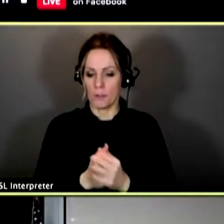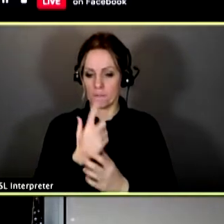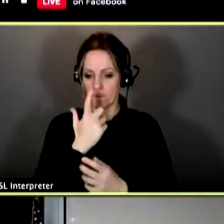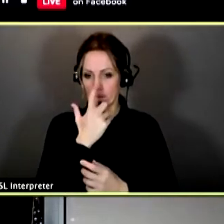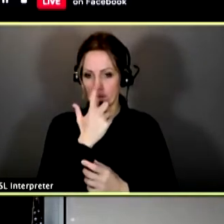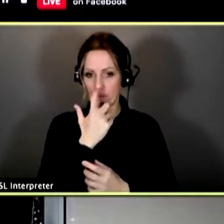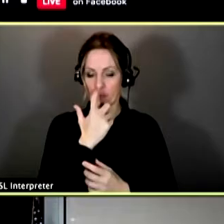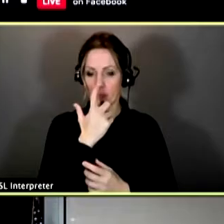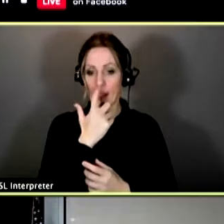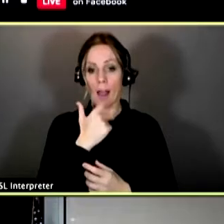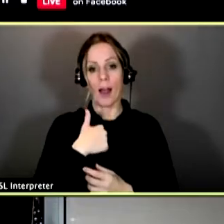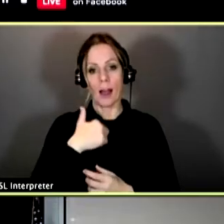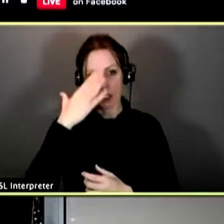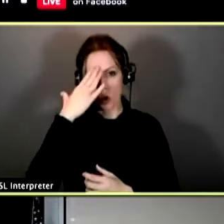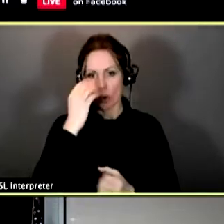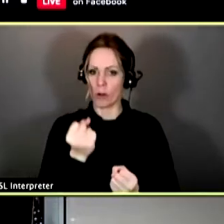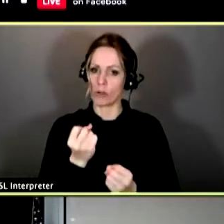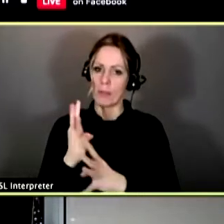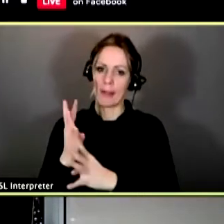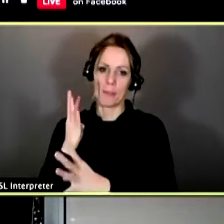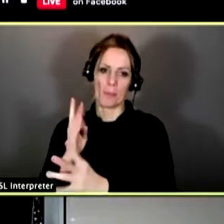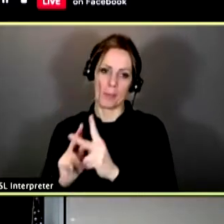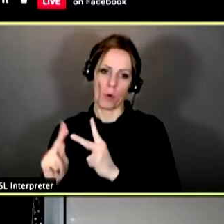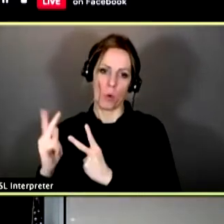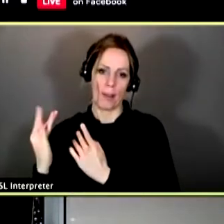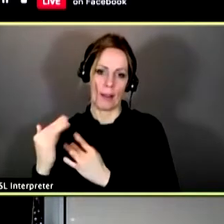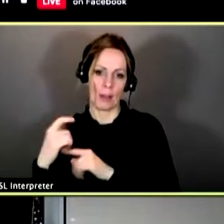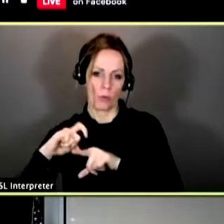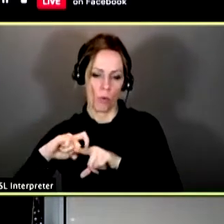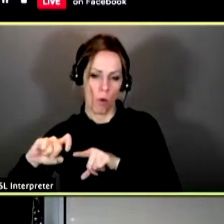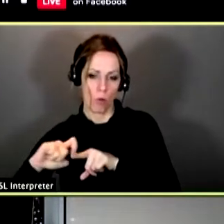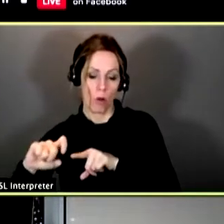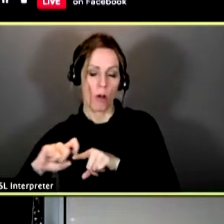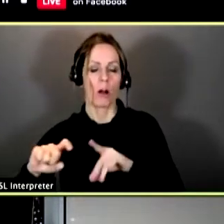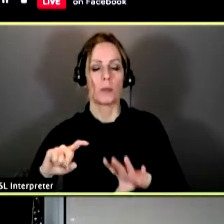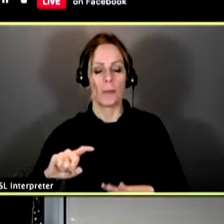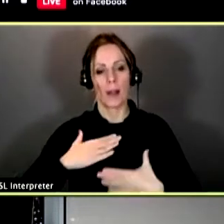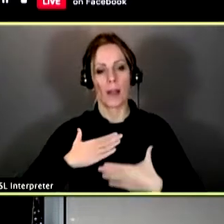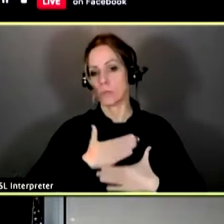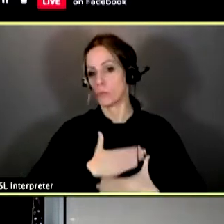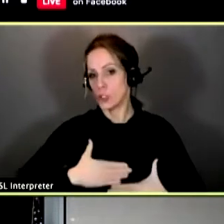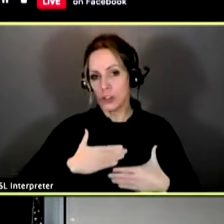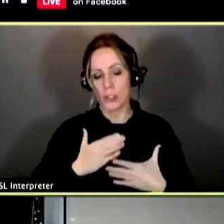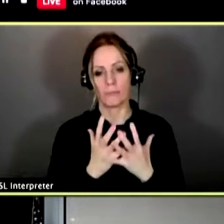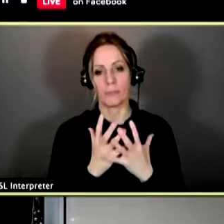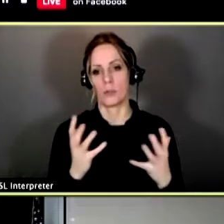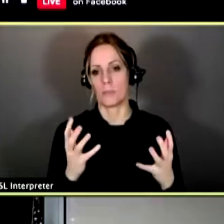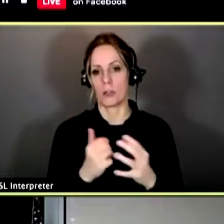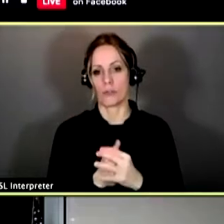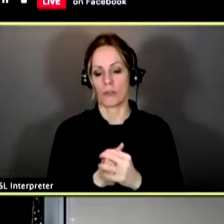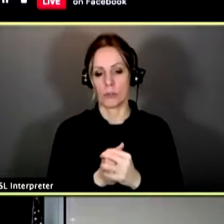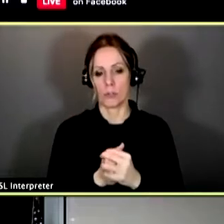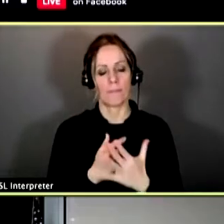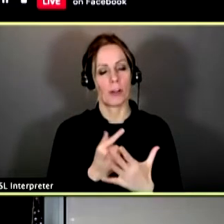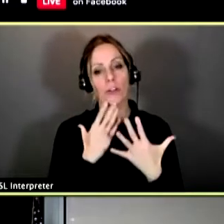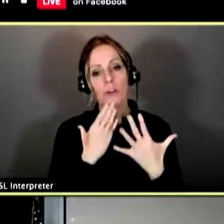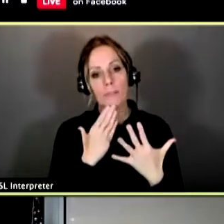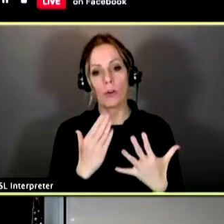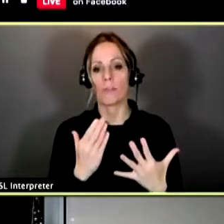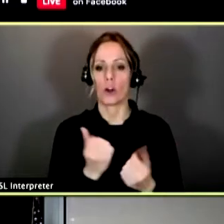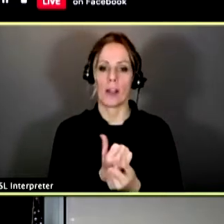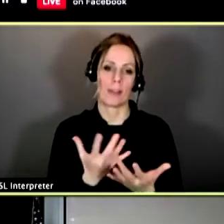I know there are many other callers, but I appreciate very much. I'm very grateful for everything that you